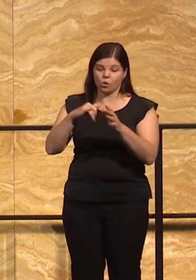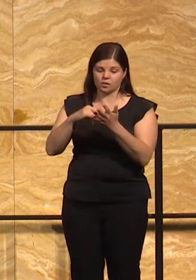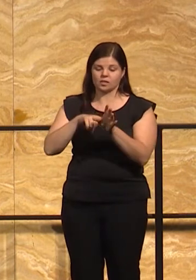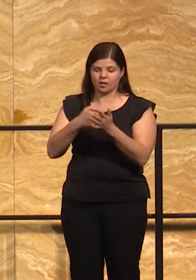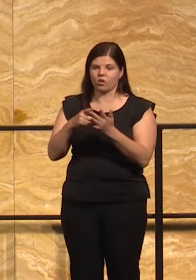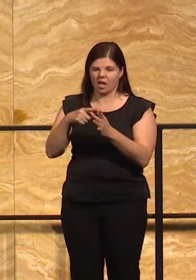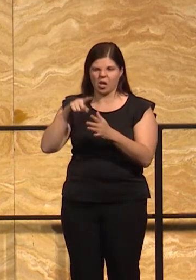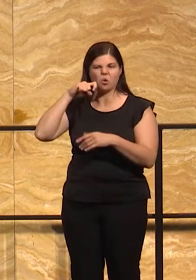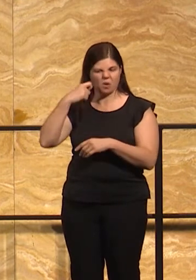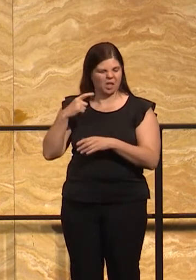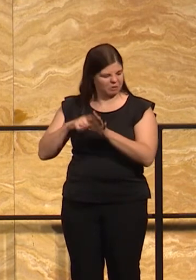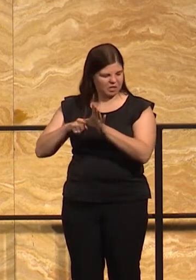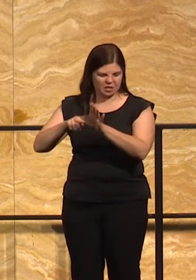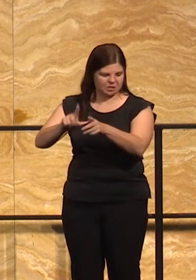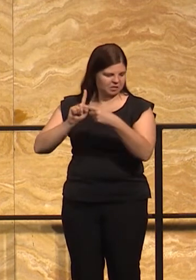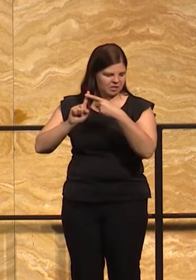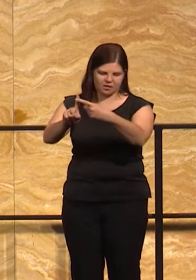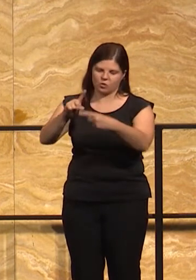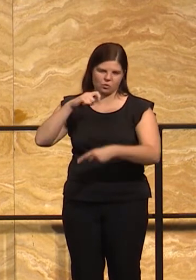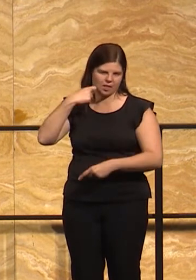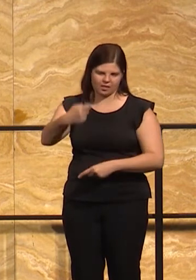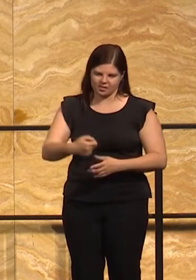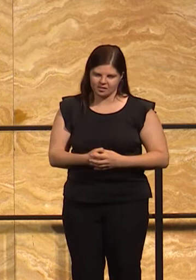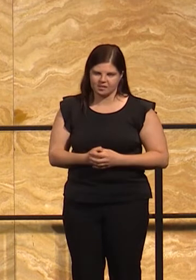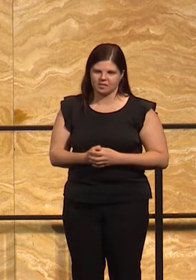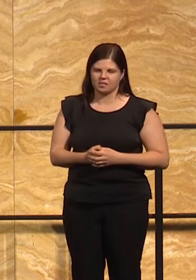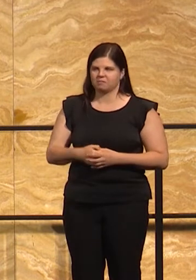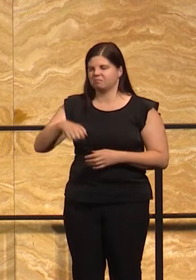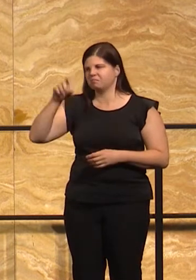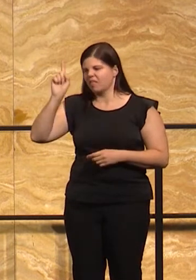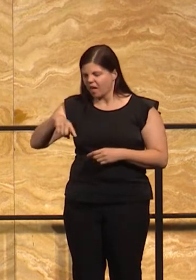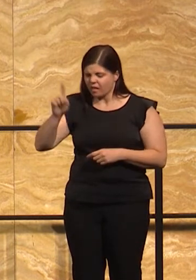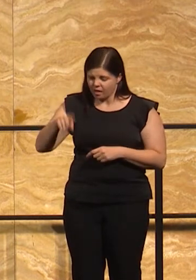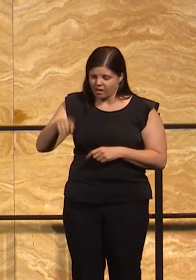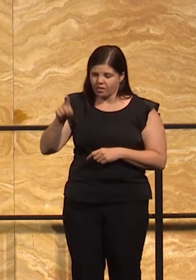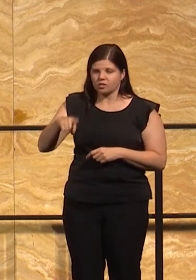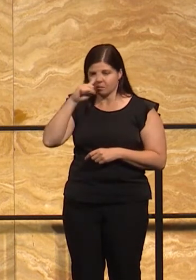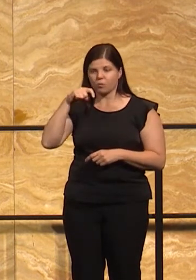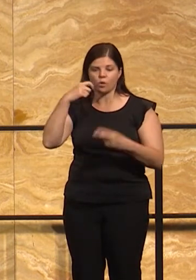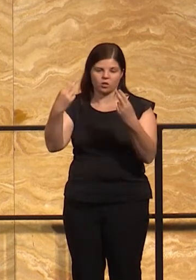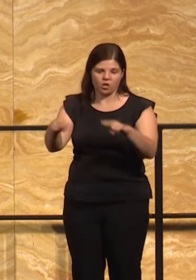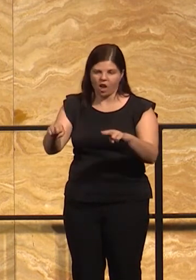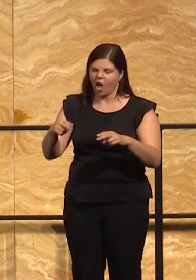on for many, many years. Many tens of thousands more people will die.